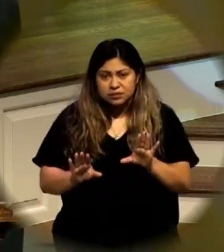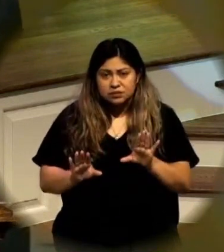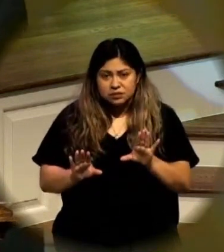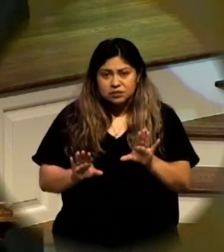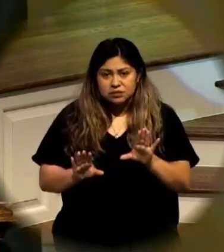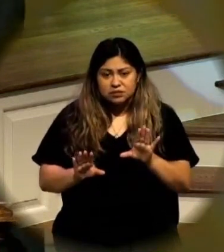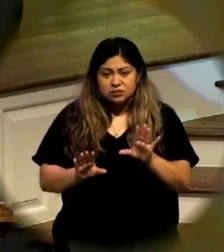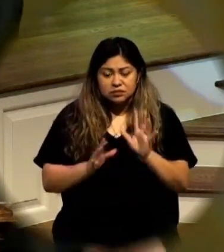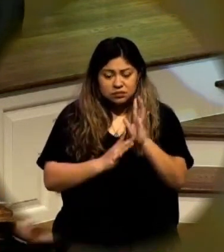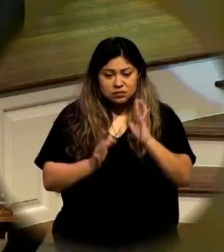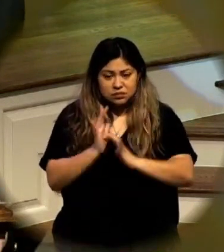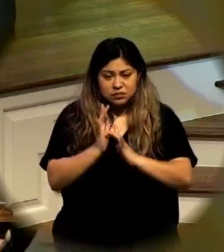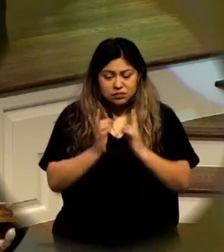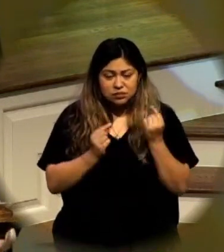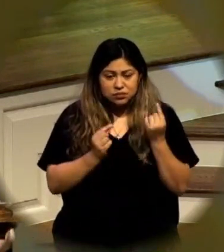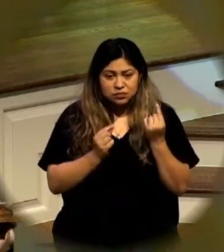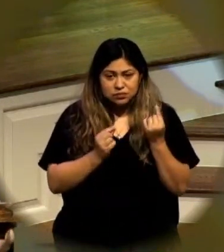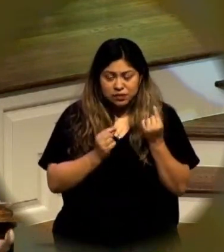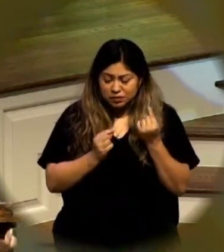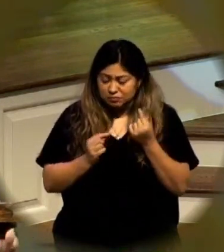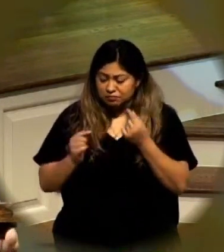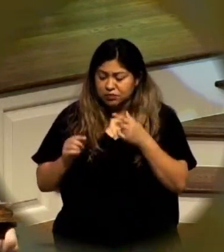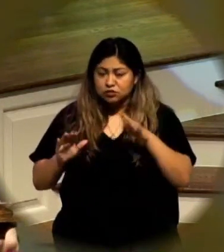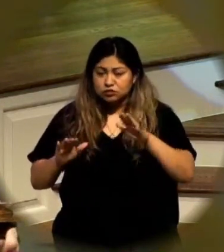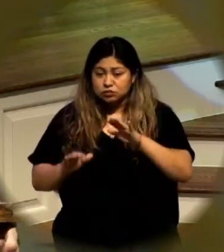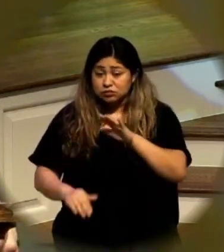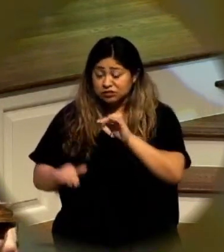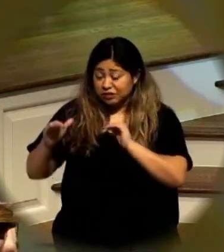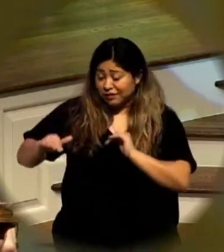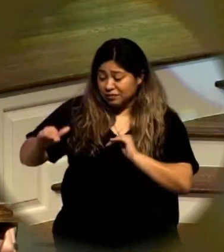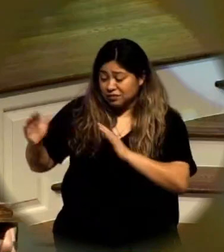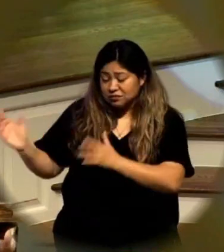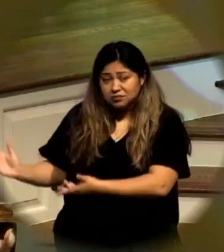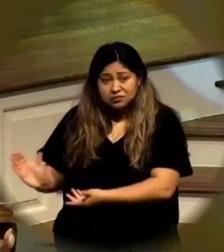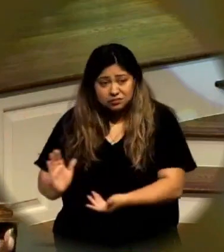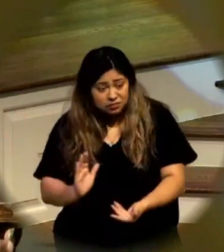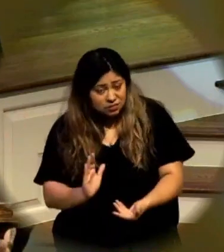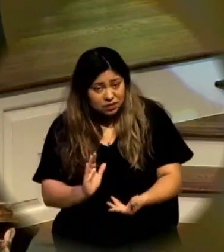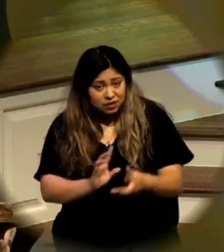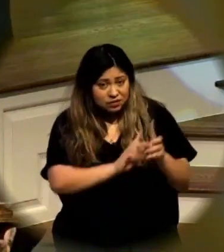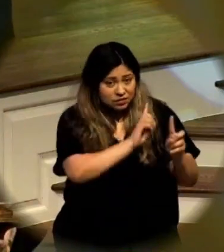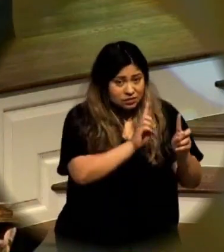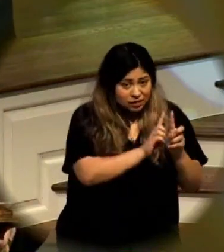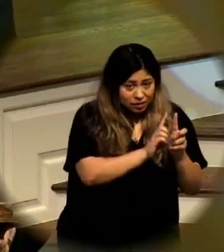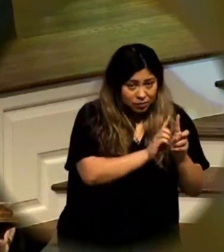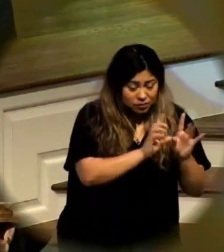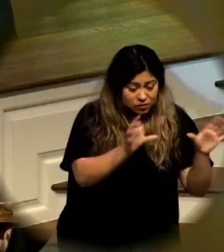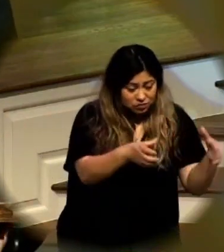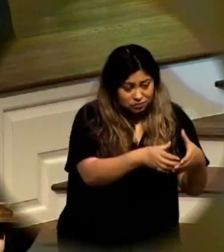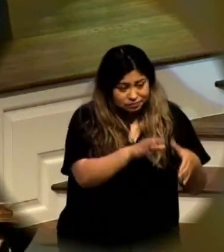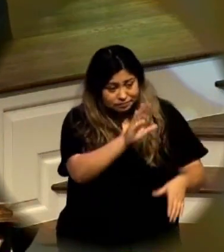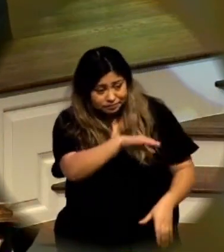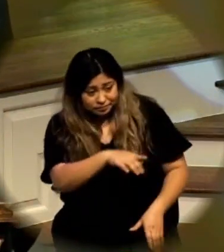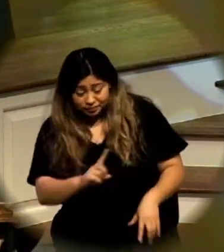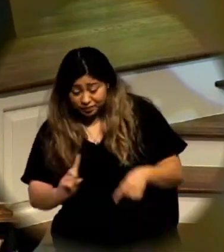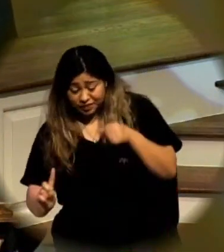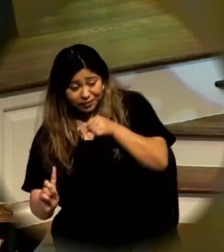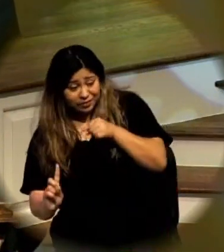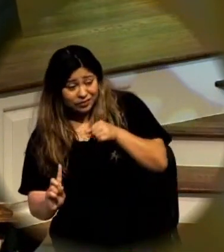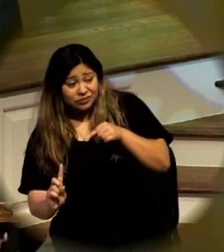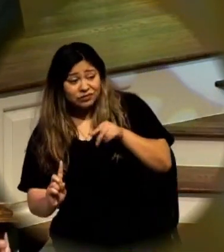child and had him stand beside him. Then he said to them, whoever welcomes this little child in my name welcomes